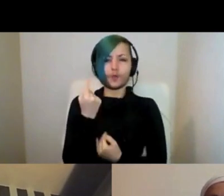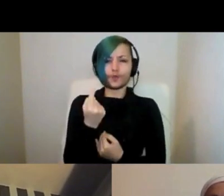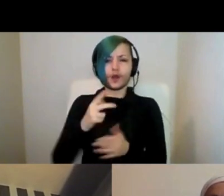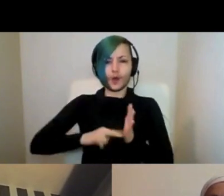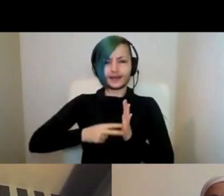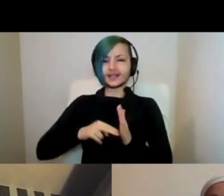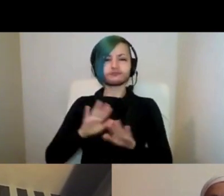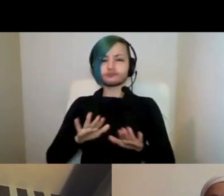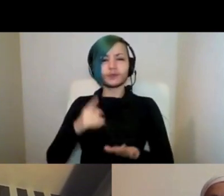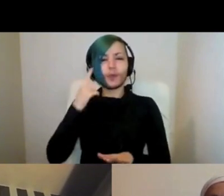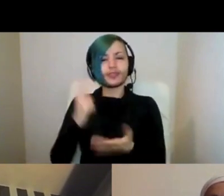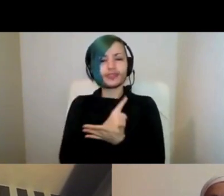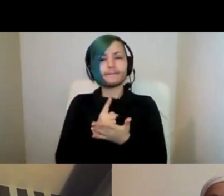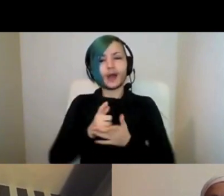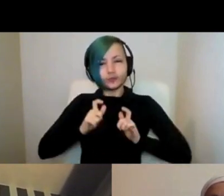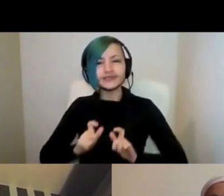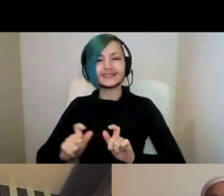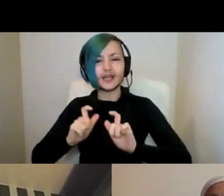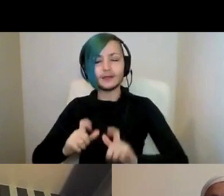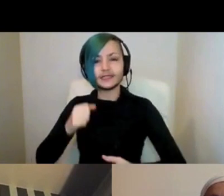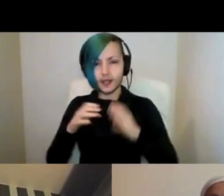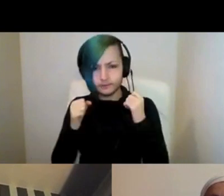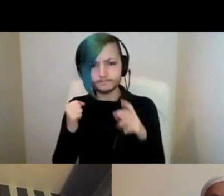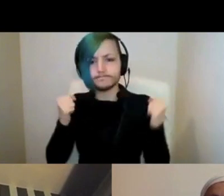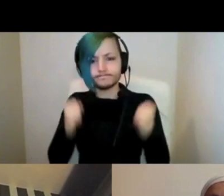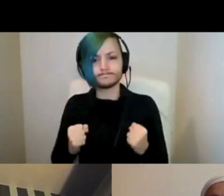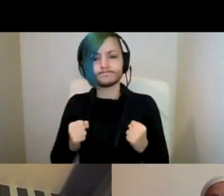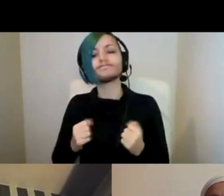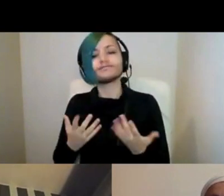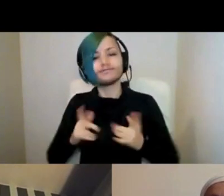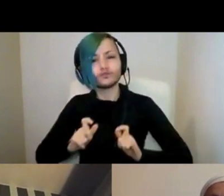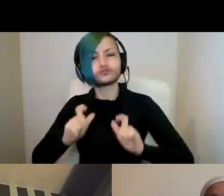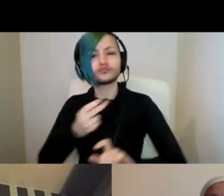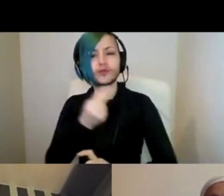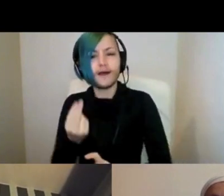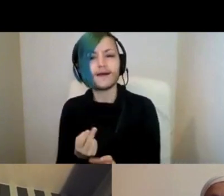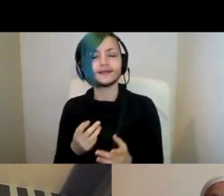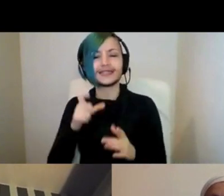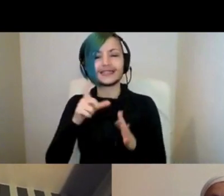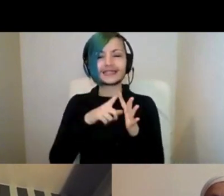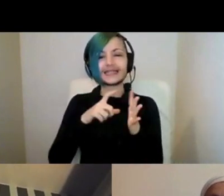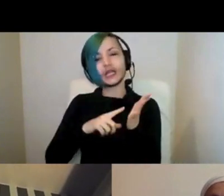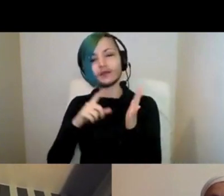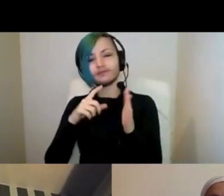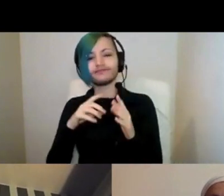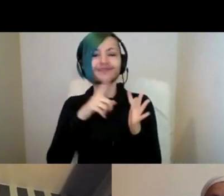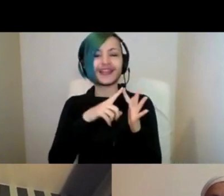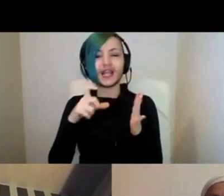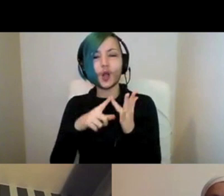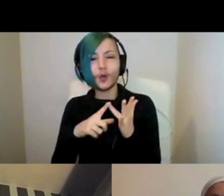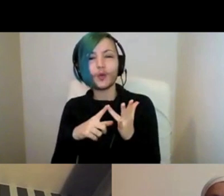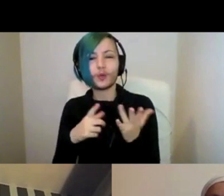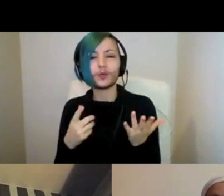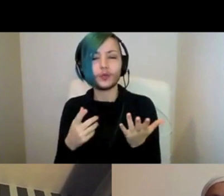means in terms of committing to others and to the arts ecology. So Harsh Light has definitely